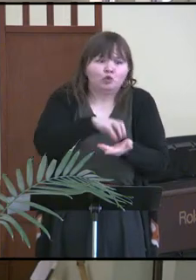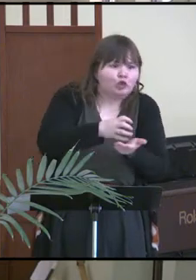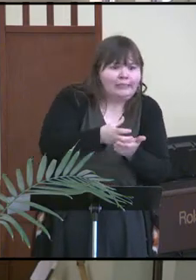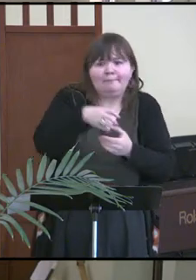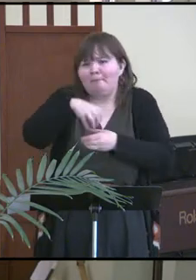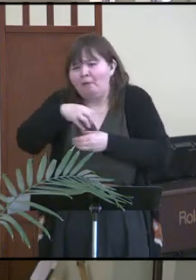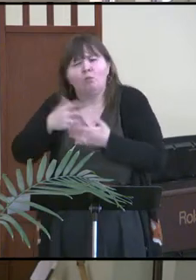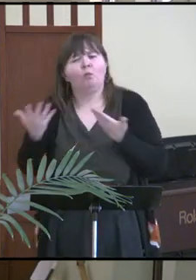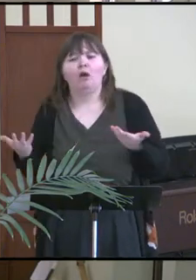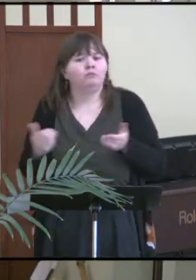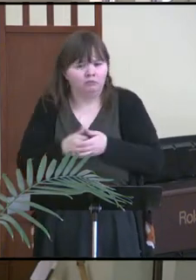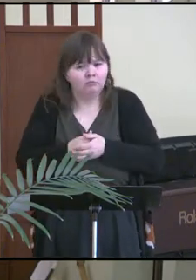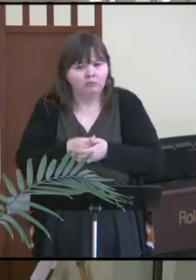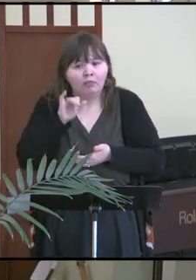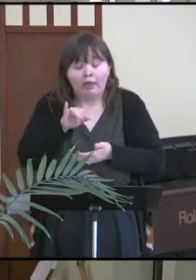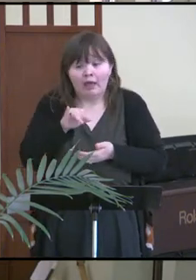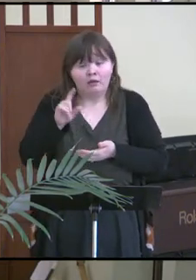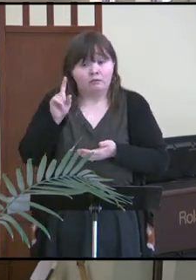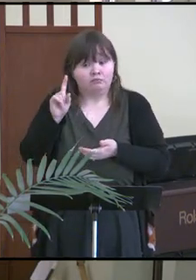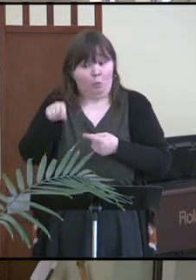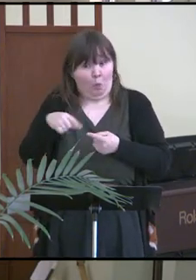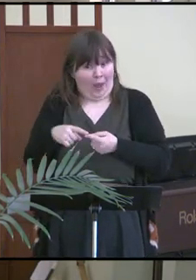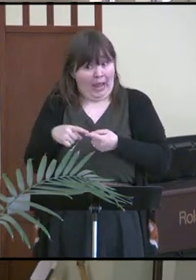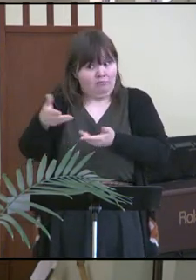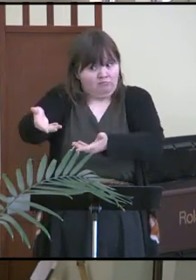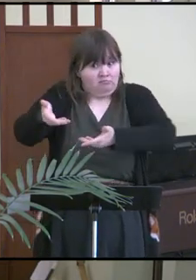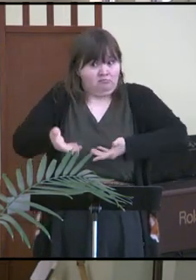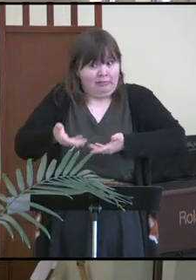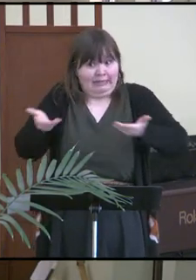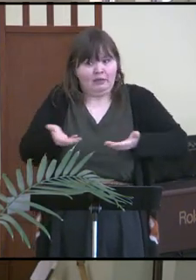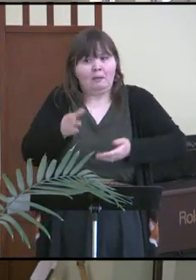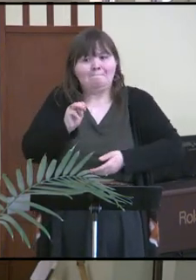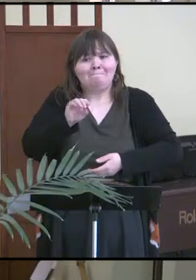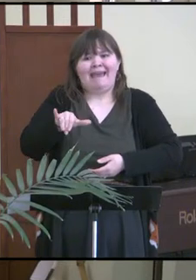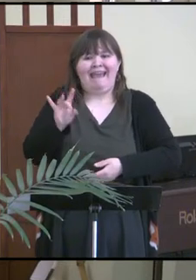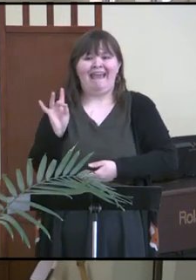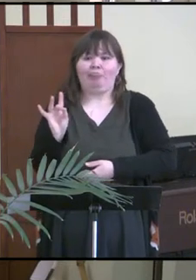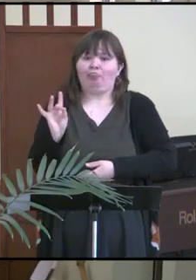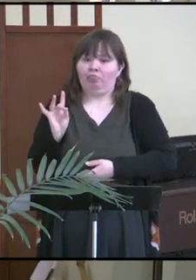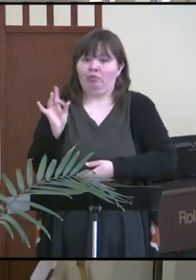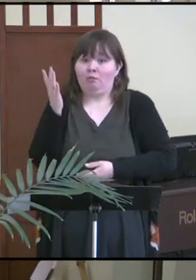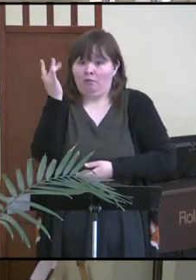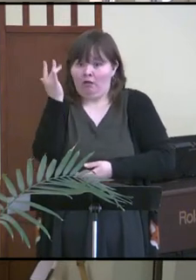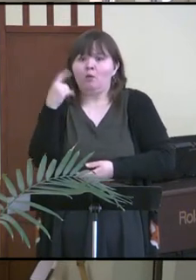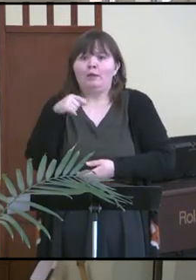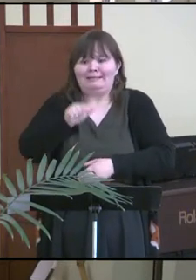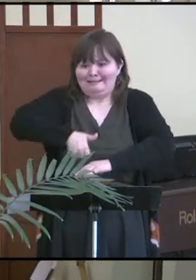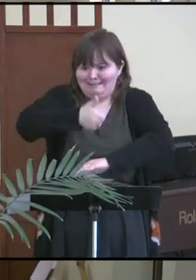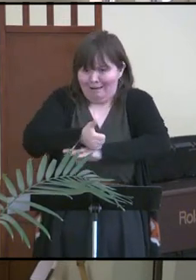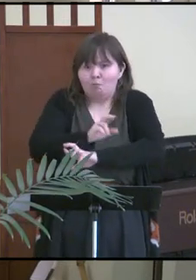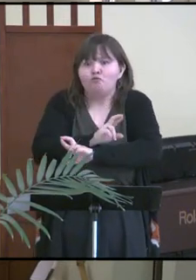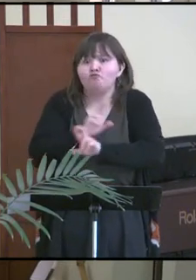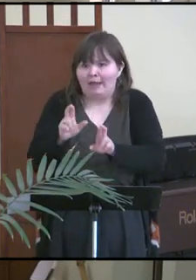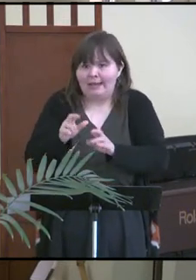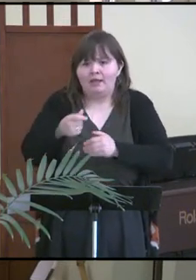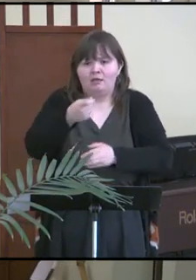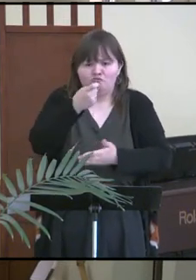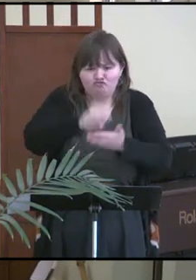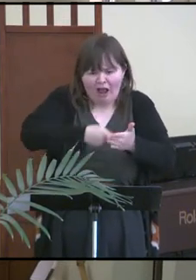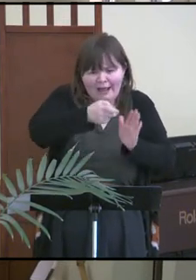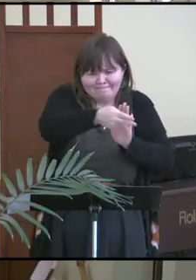and these need to be at the church by the 8th of May so that we can get them set up and priced.